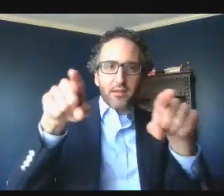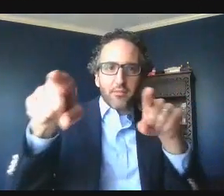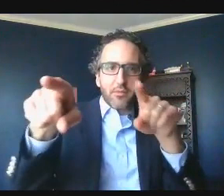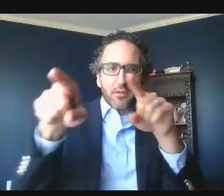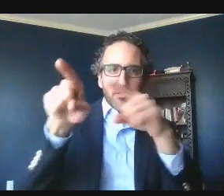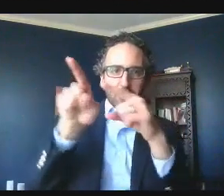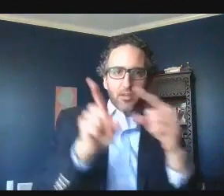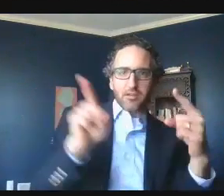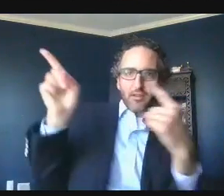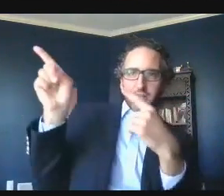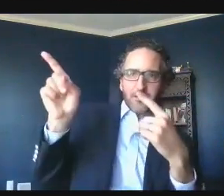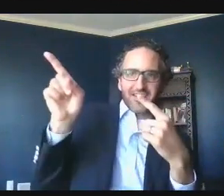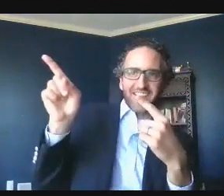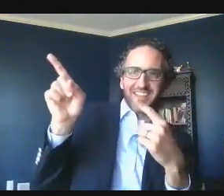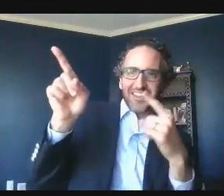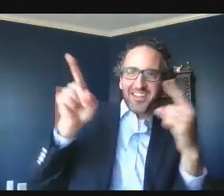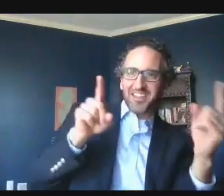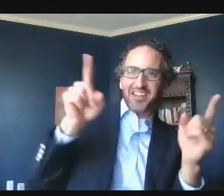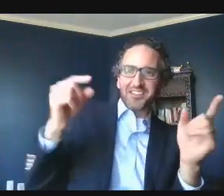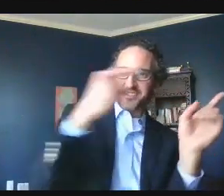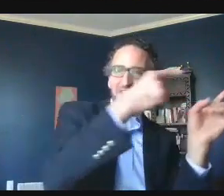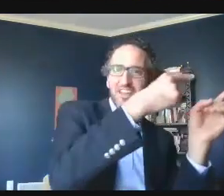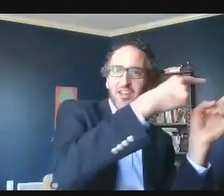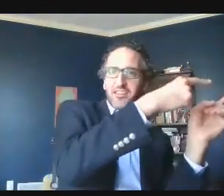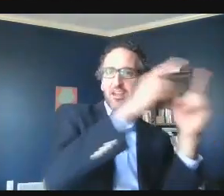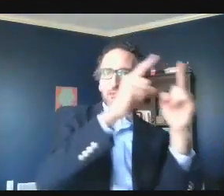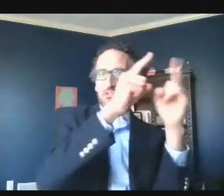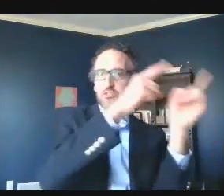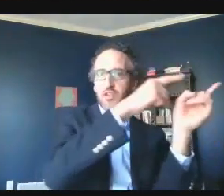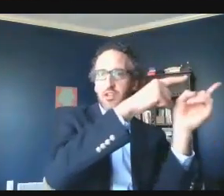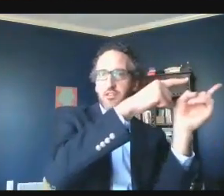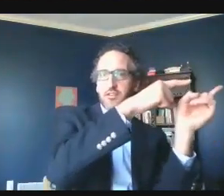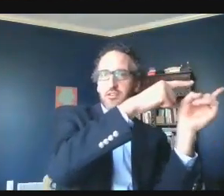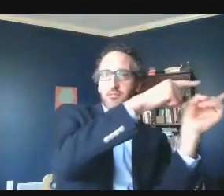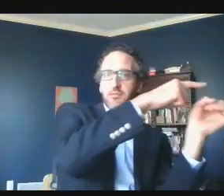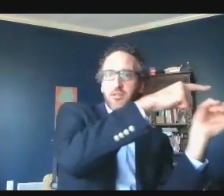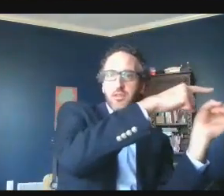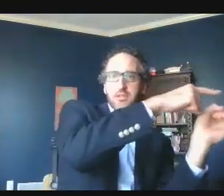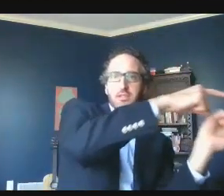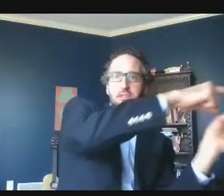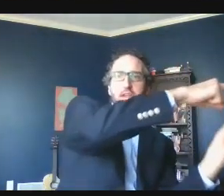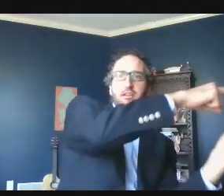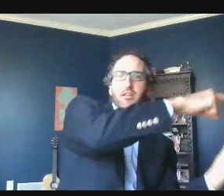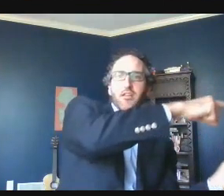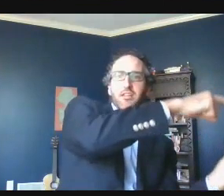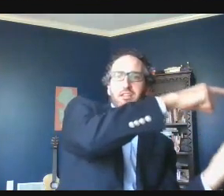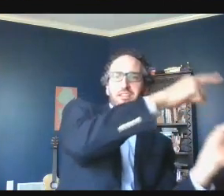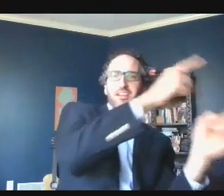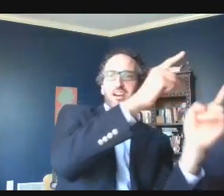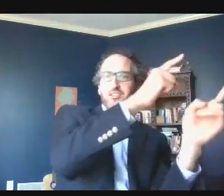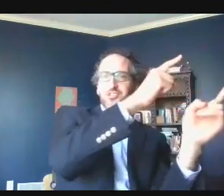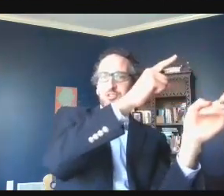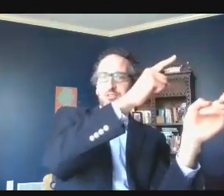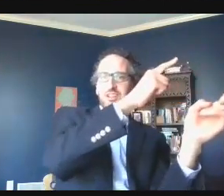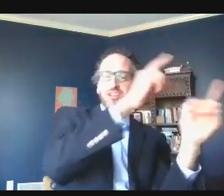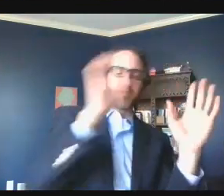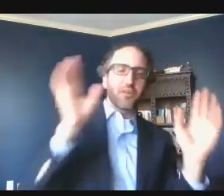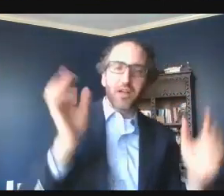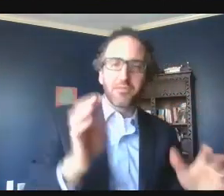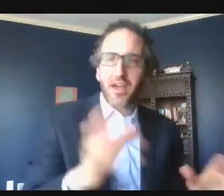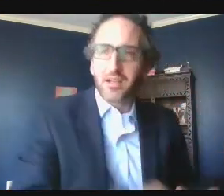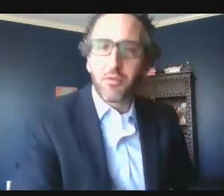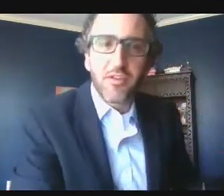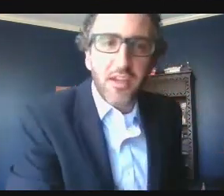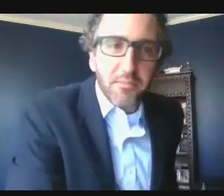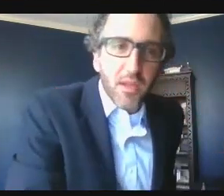here it's over there, right? Get the camera straight. I think it's up. No, other way. Oh shoot! All right. Well,